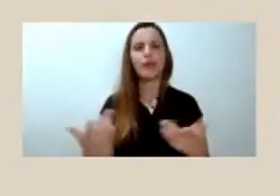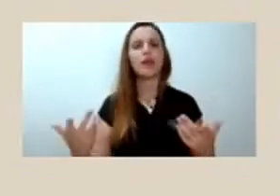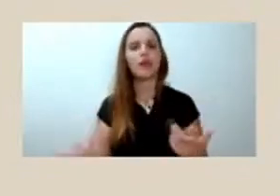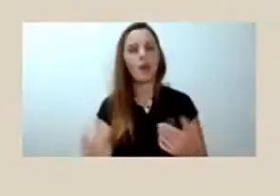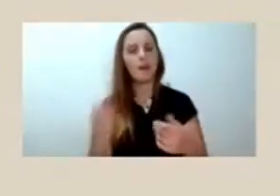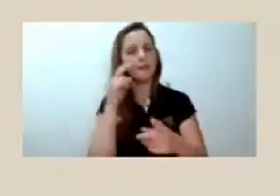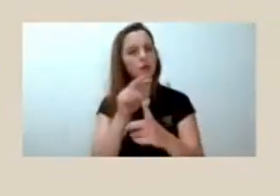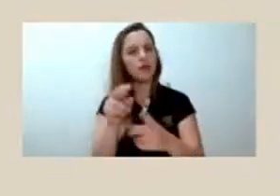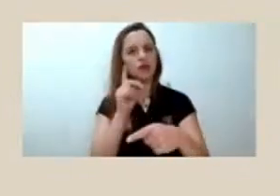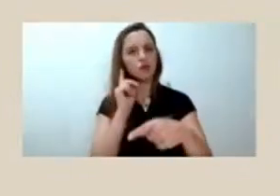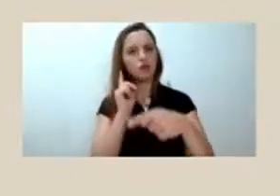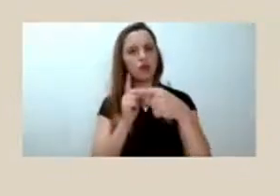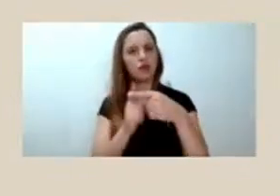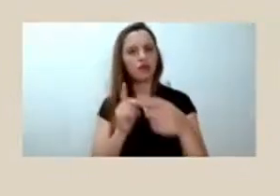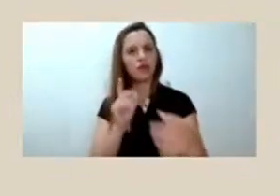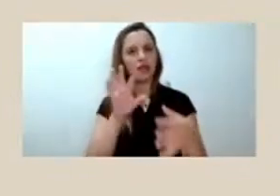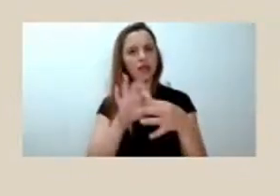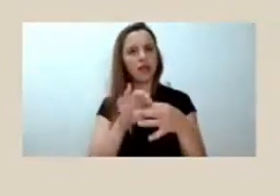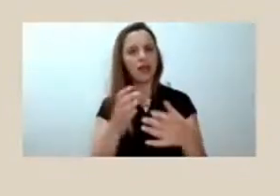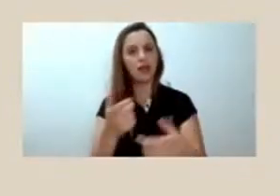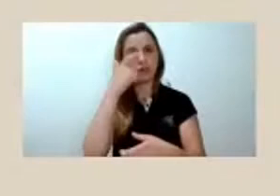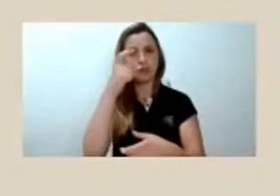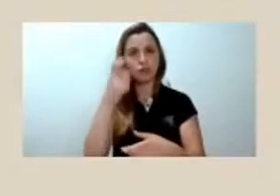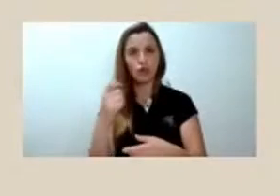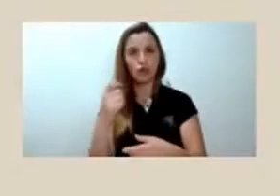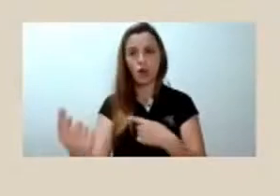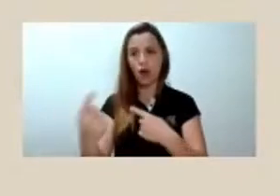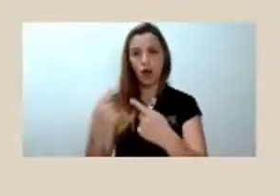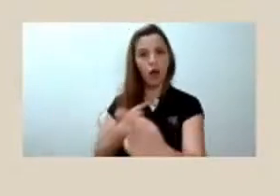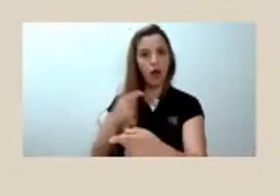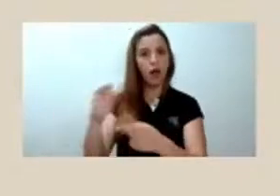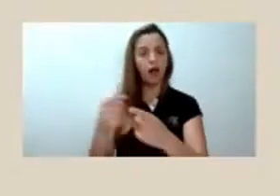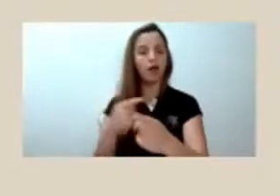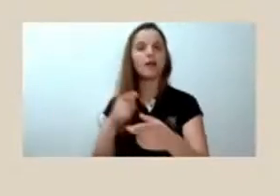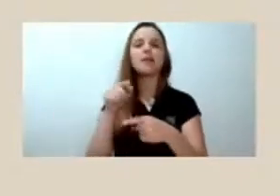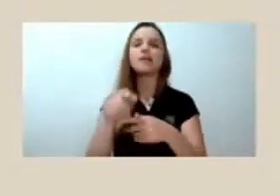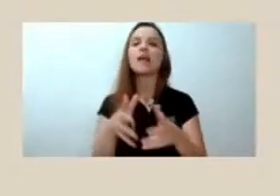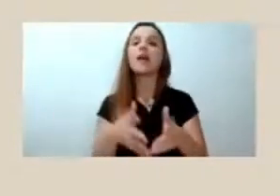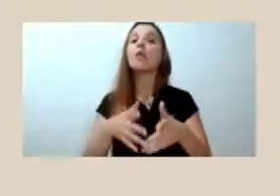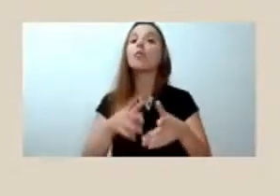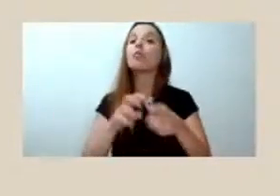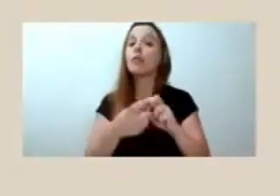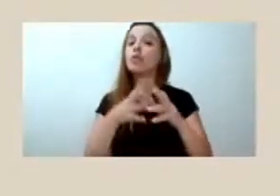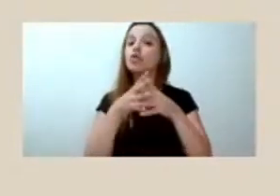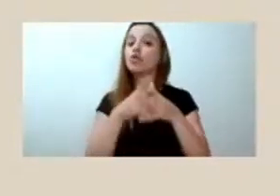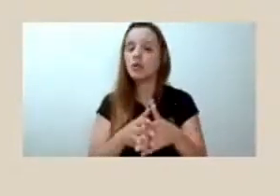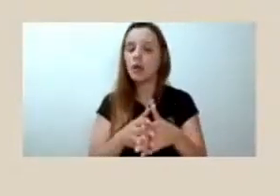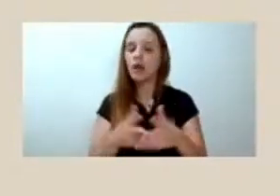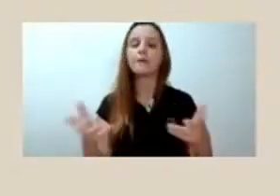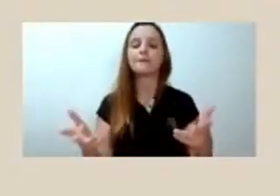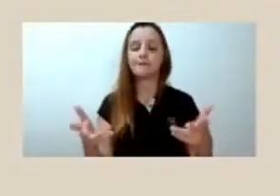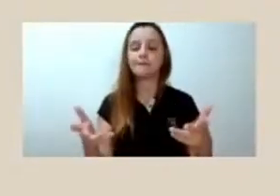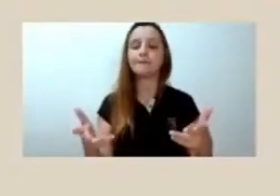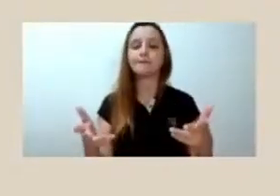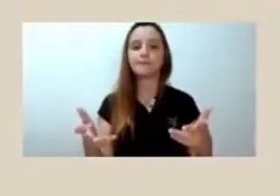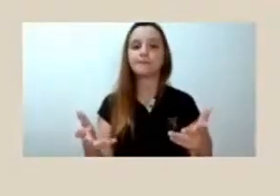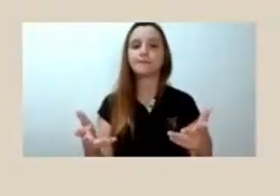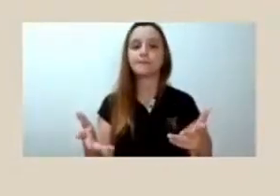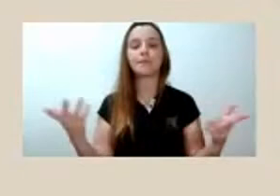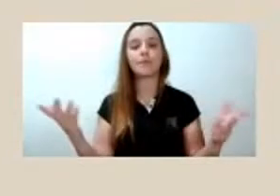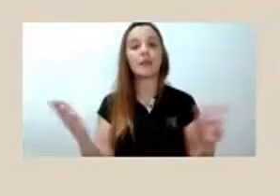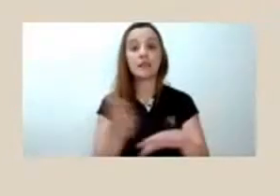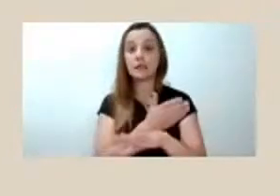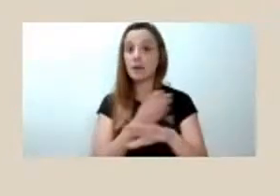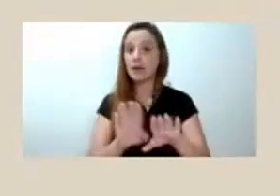of each other. And this is really a structural issue. This issue of, you know, so segregation is not official,